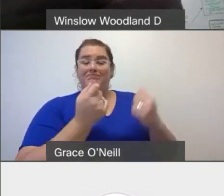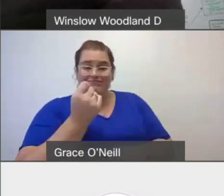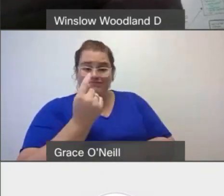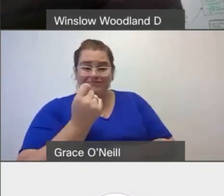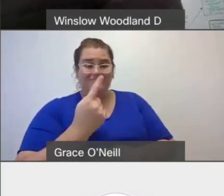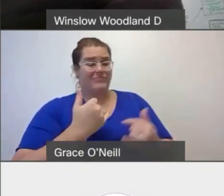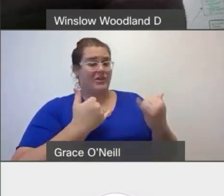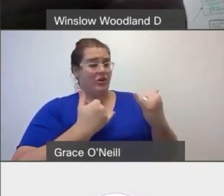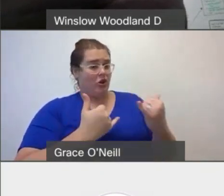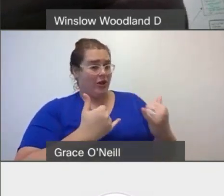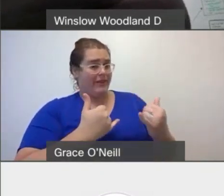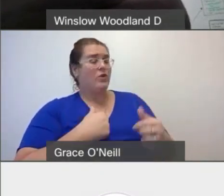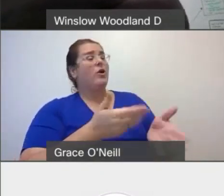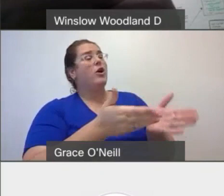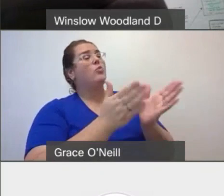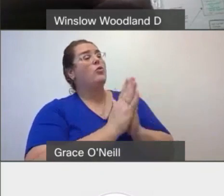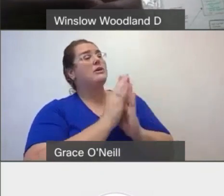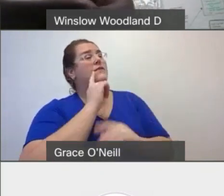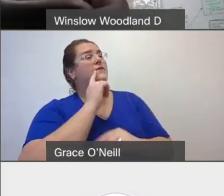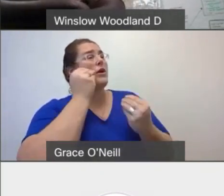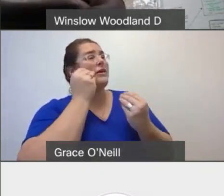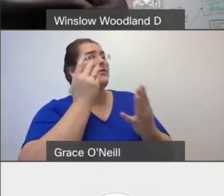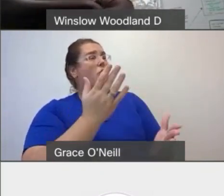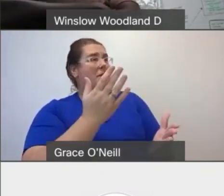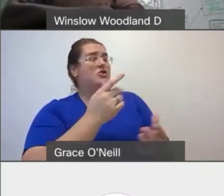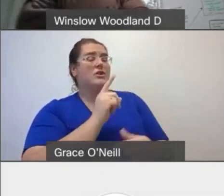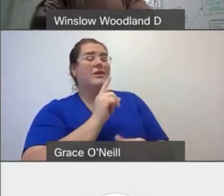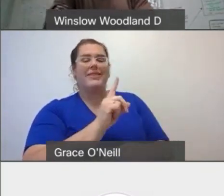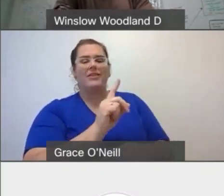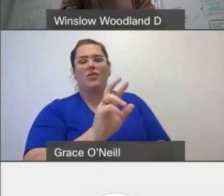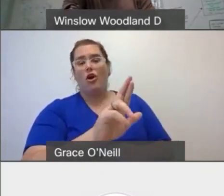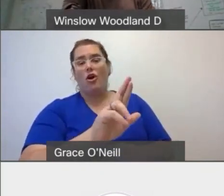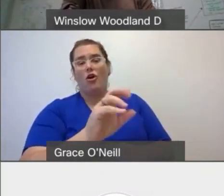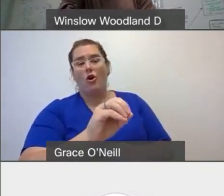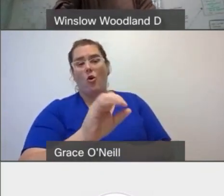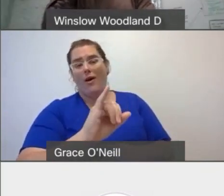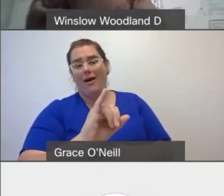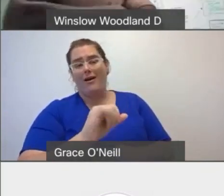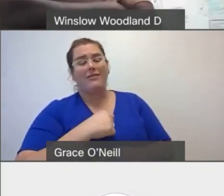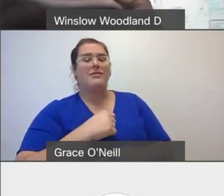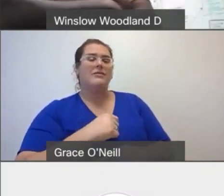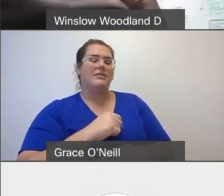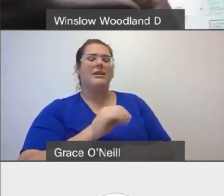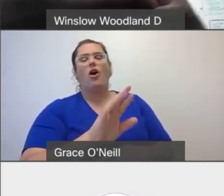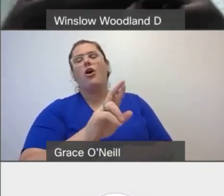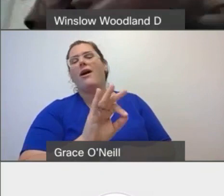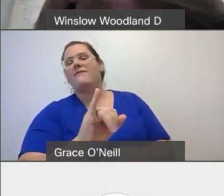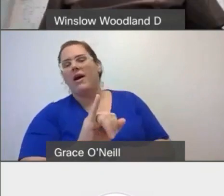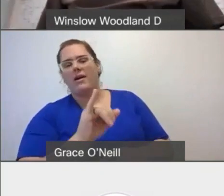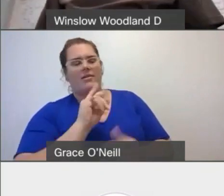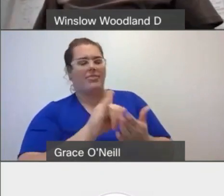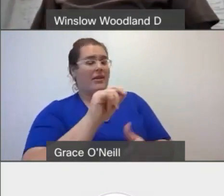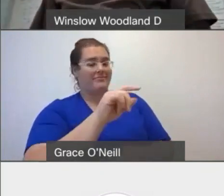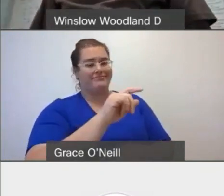of requests for information as this question has been out there for a